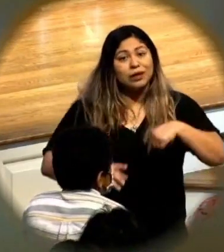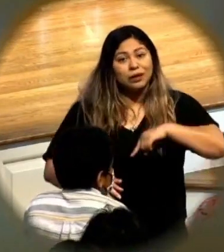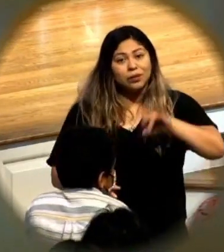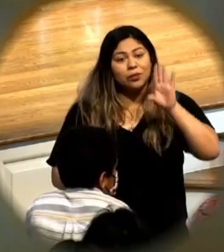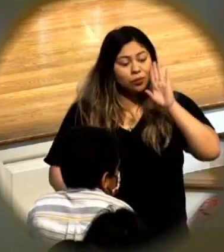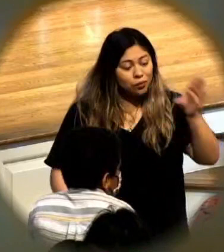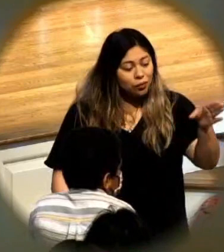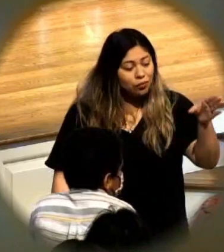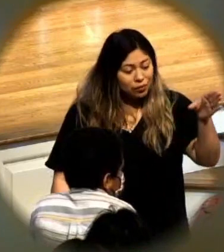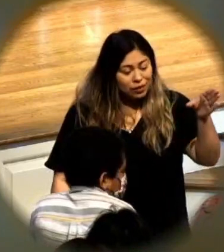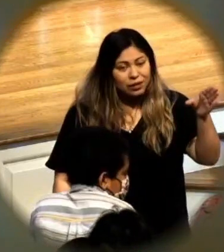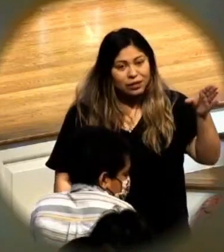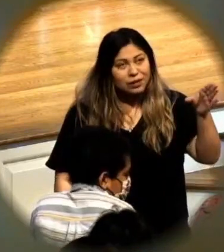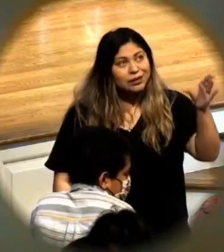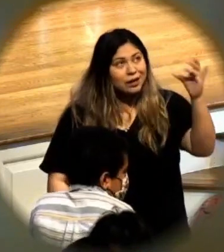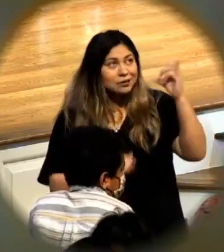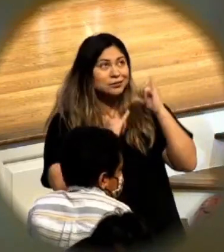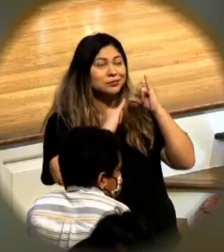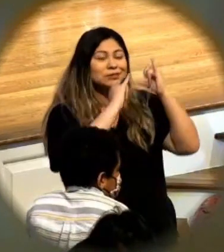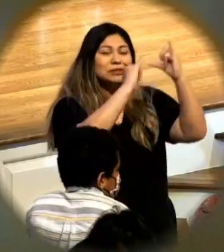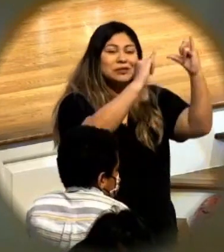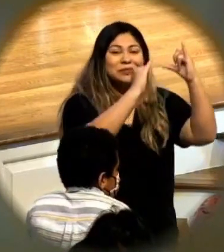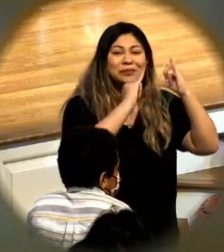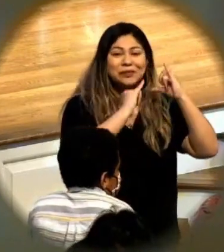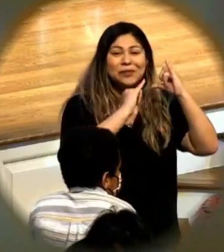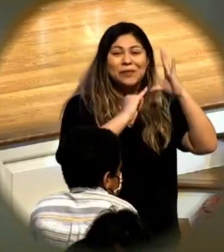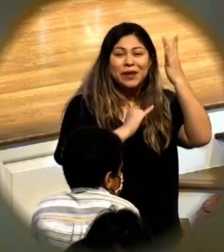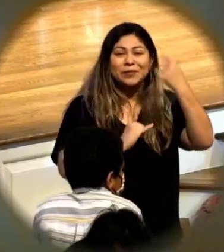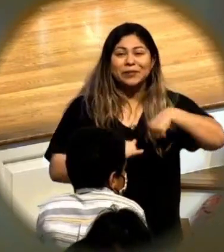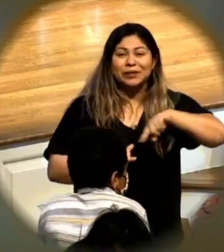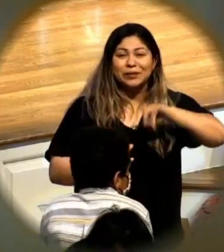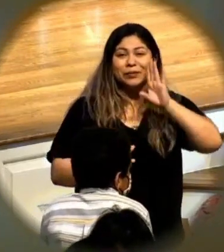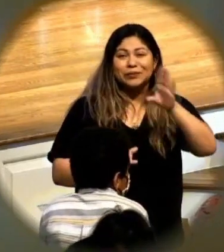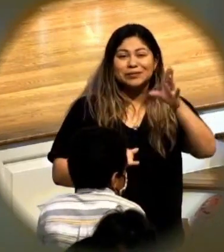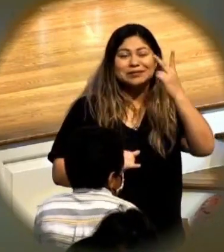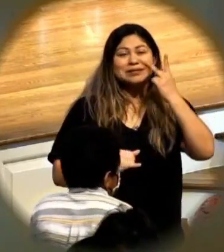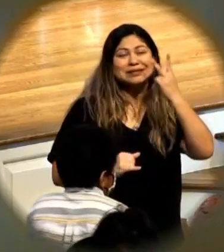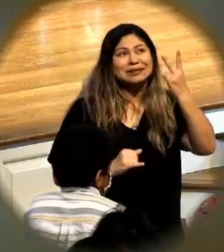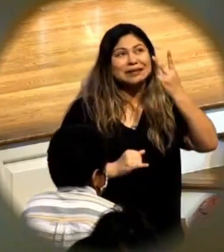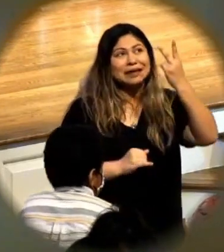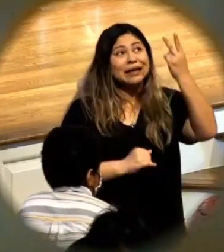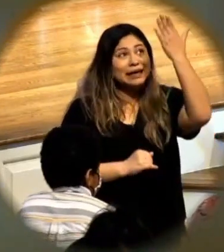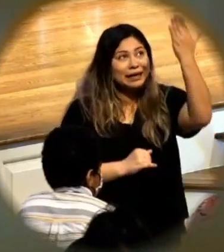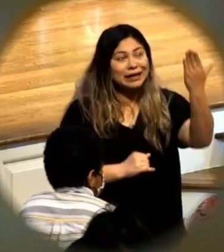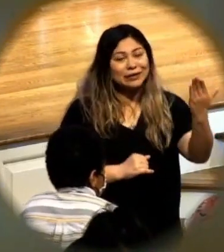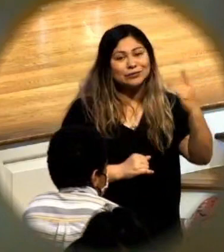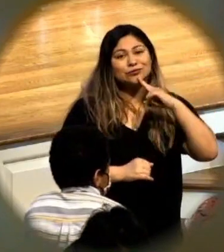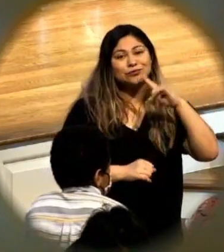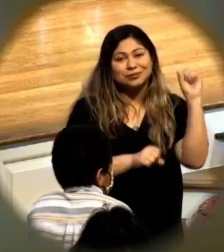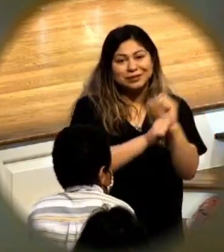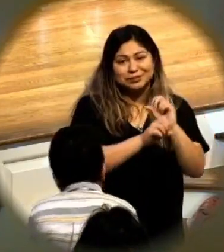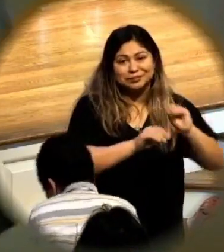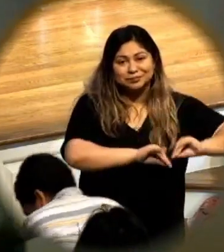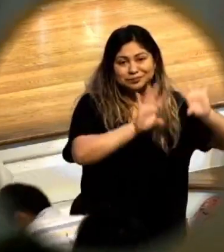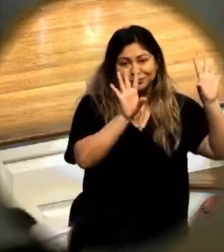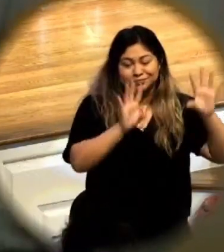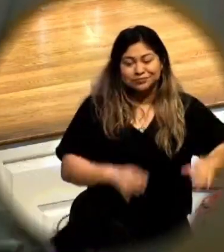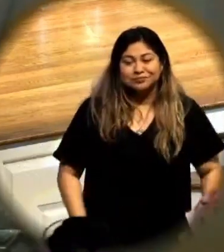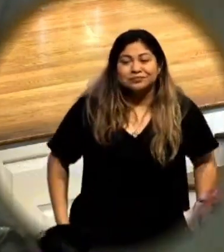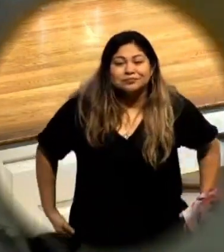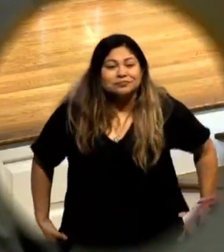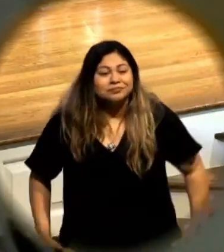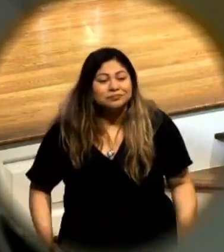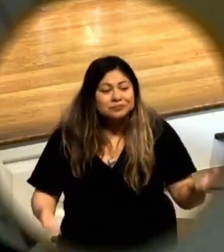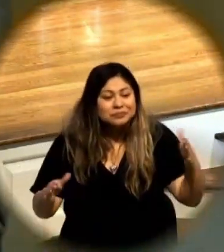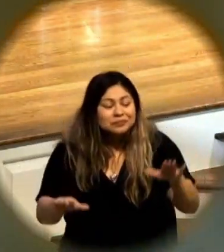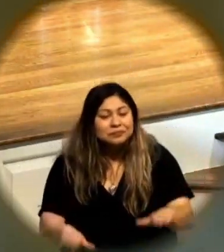be like him, for we shall see him as he is. Congregation, please be seated.